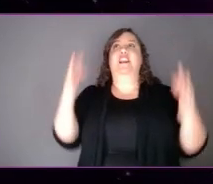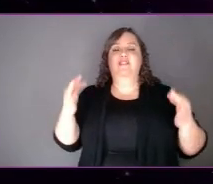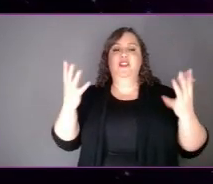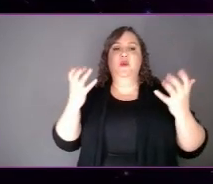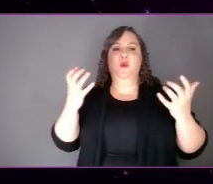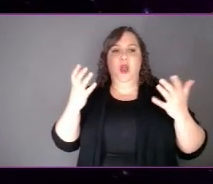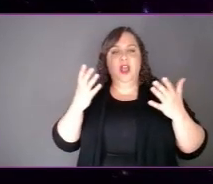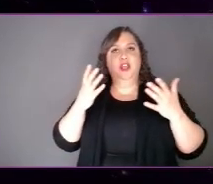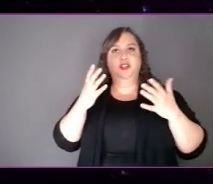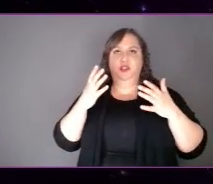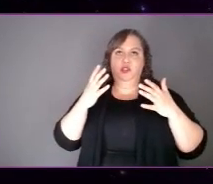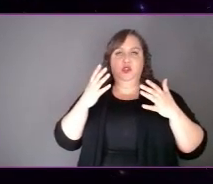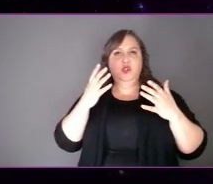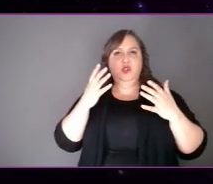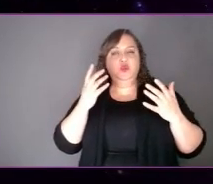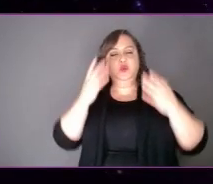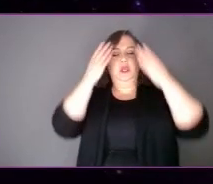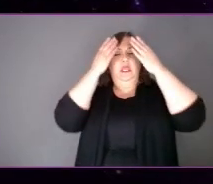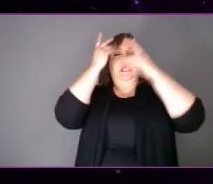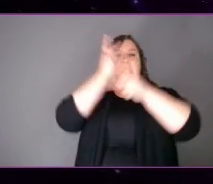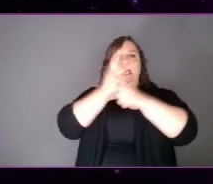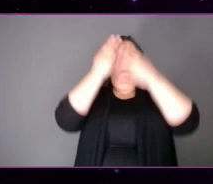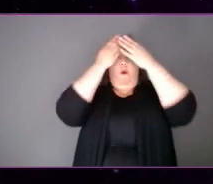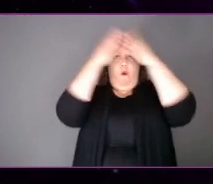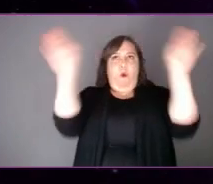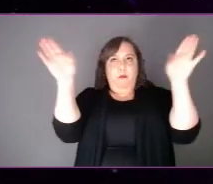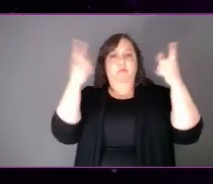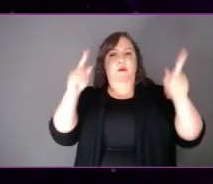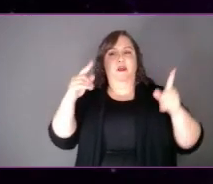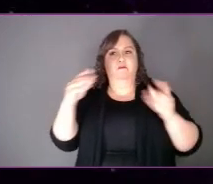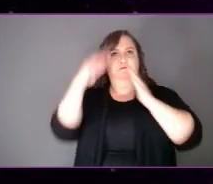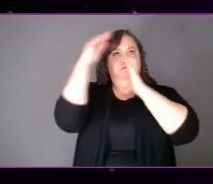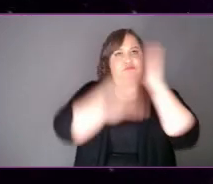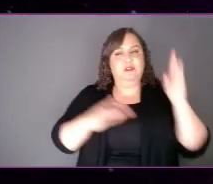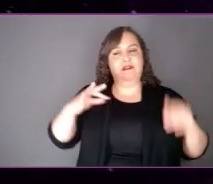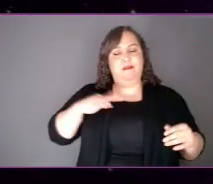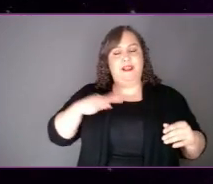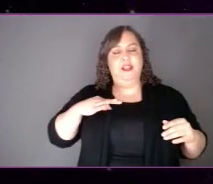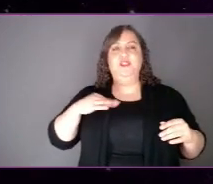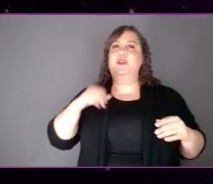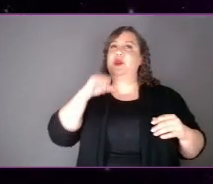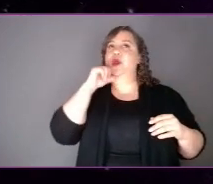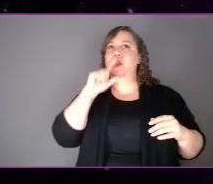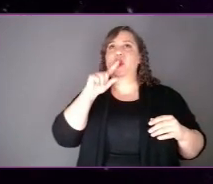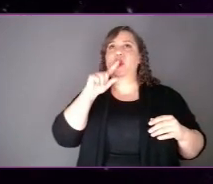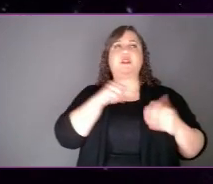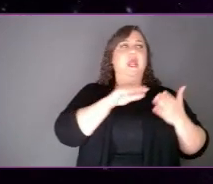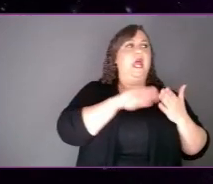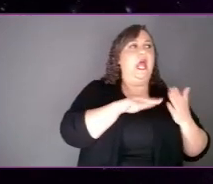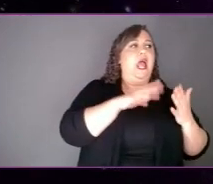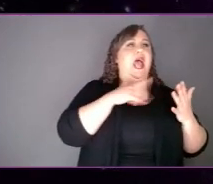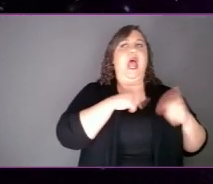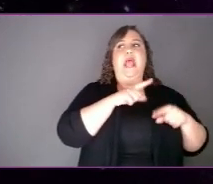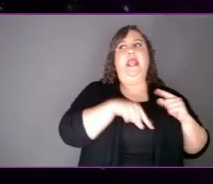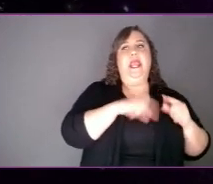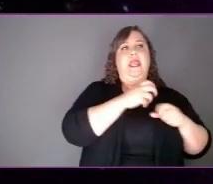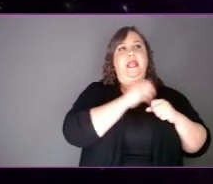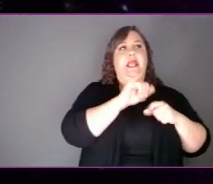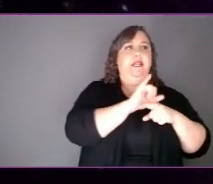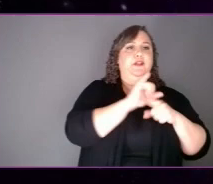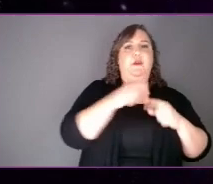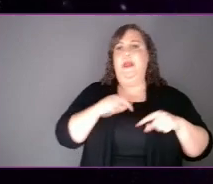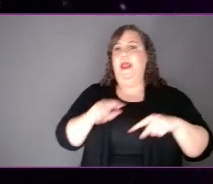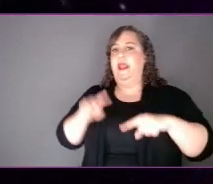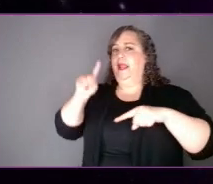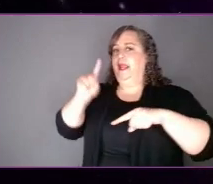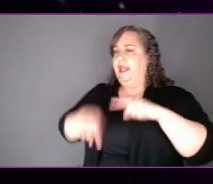application with an open mindset, and you really just don't want to, you know, make all these excuses of, oh, I can't get this internship, or, oh, I'm not, you know,